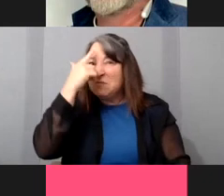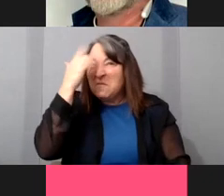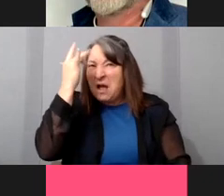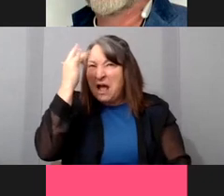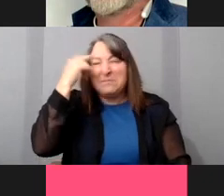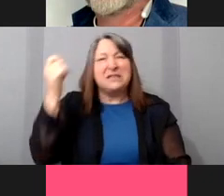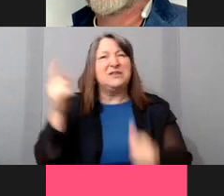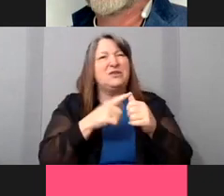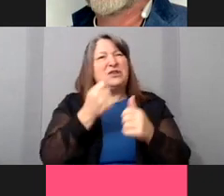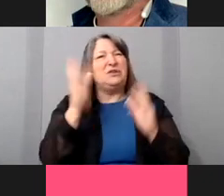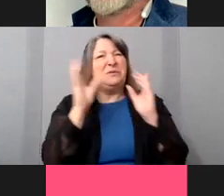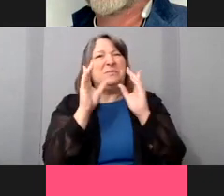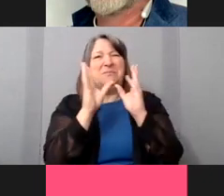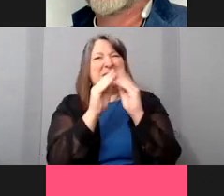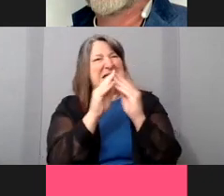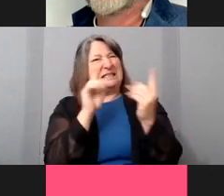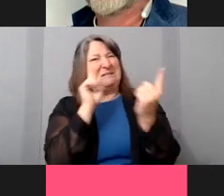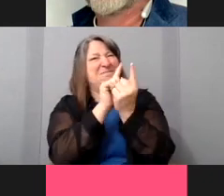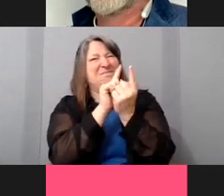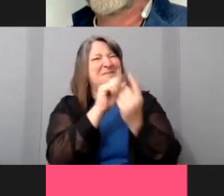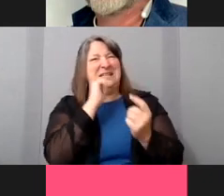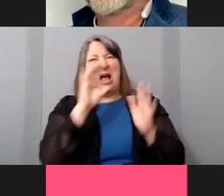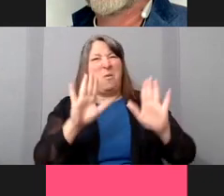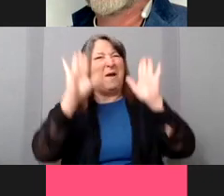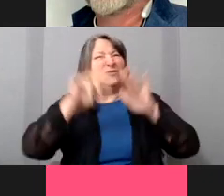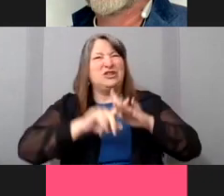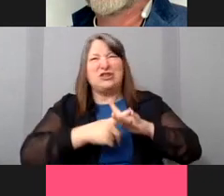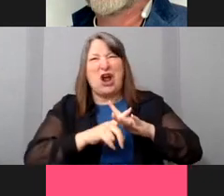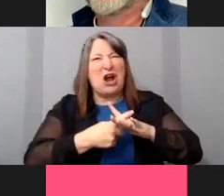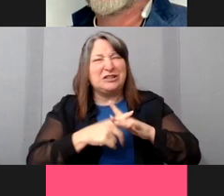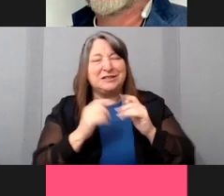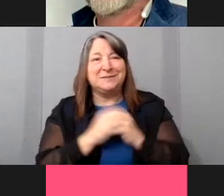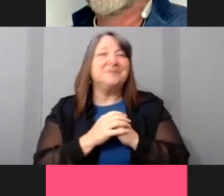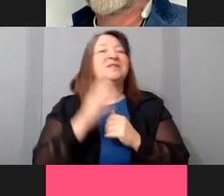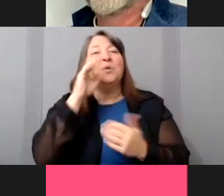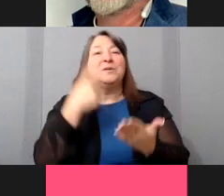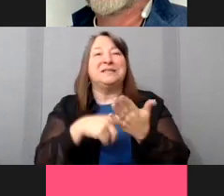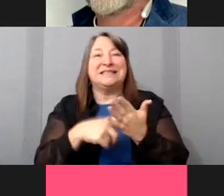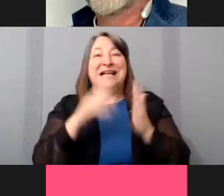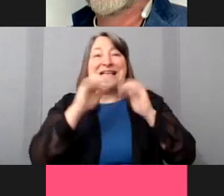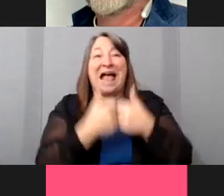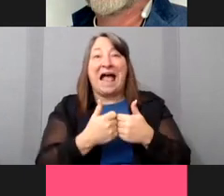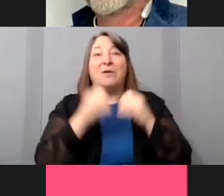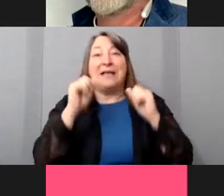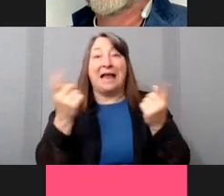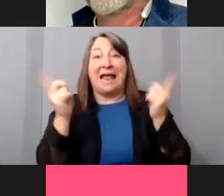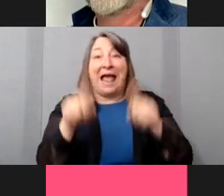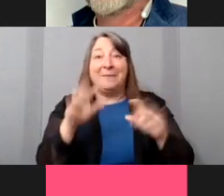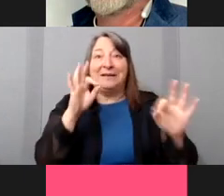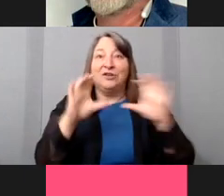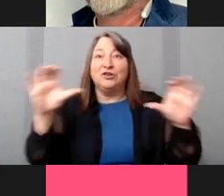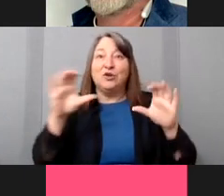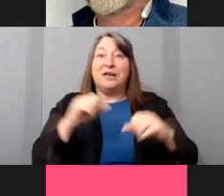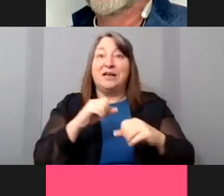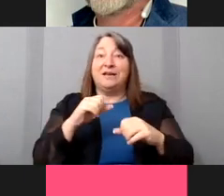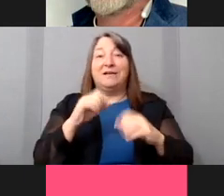just didn't get off to a great start. And we'll talk a little bit about how that can happen if you're doing virtual mentoring, whether